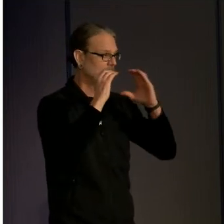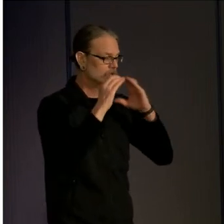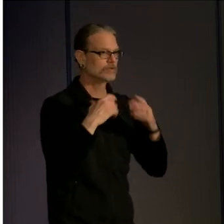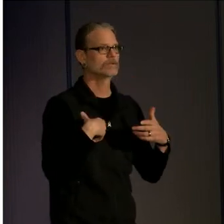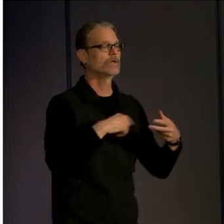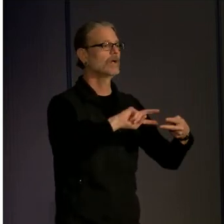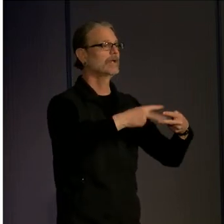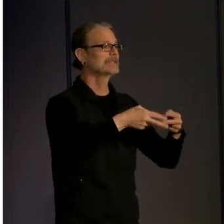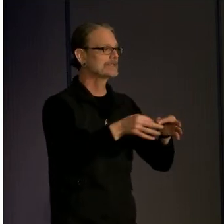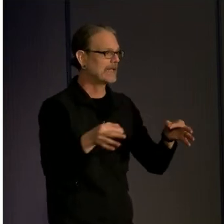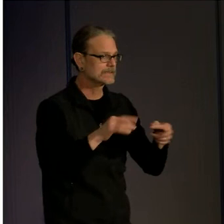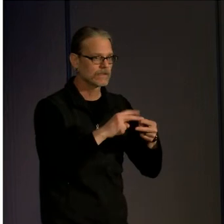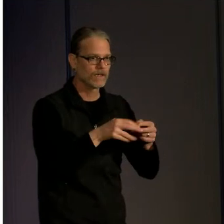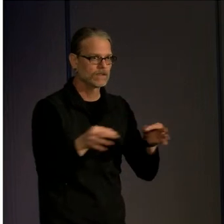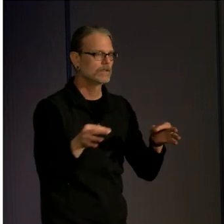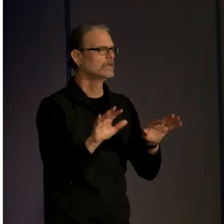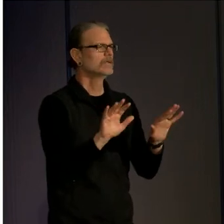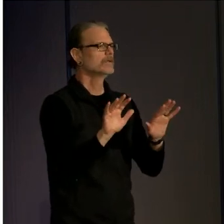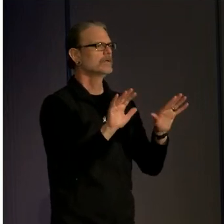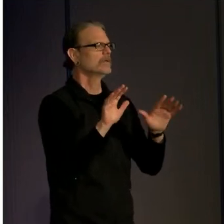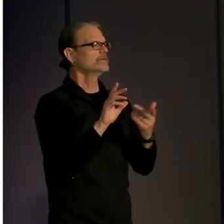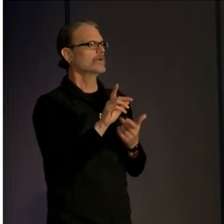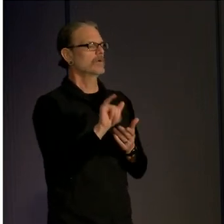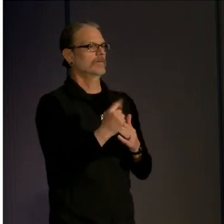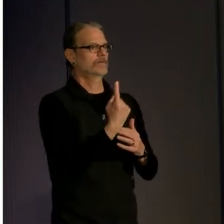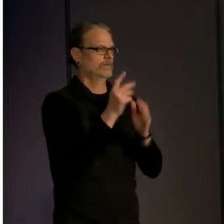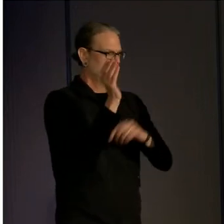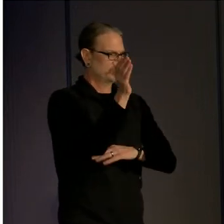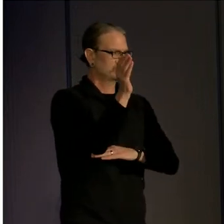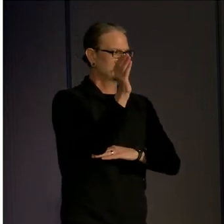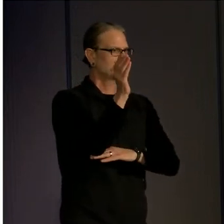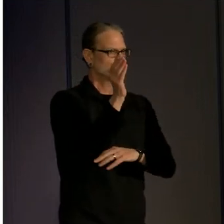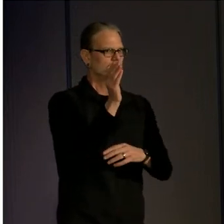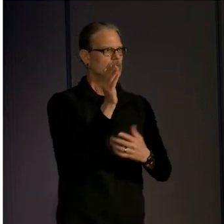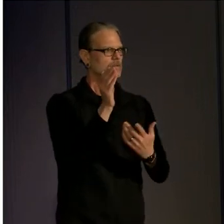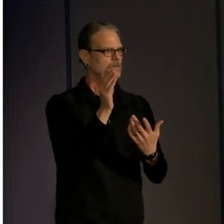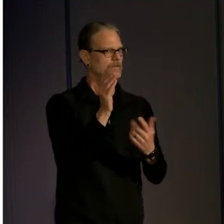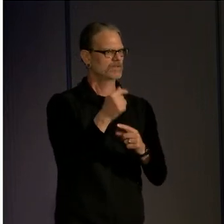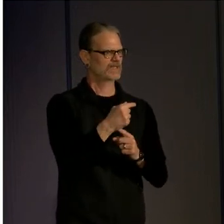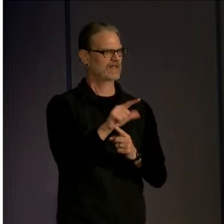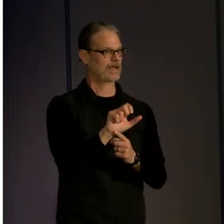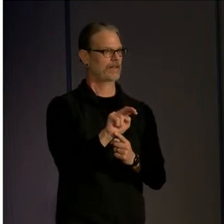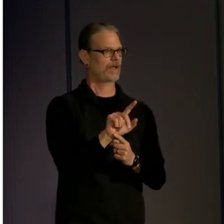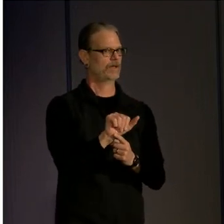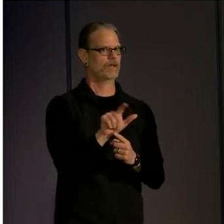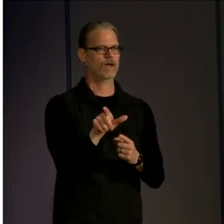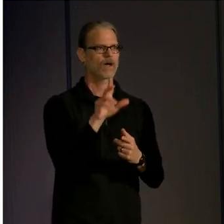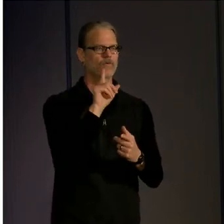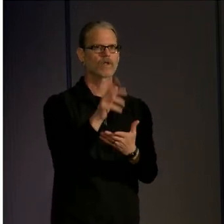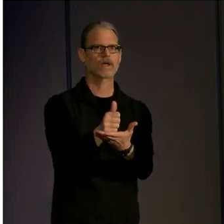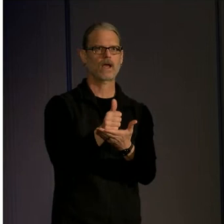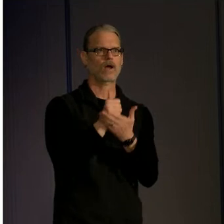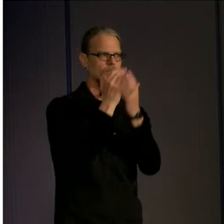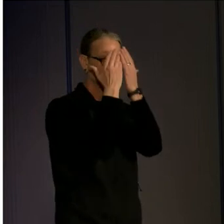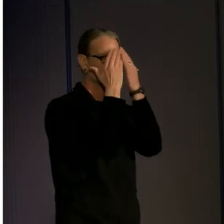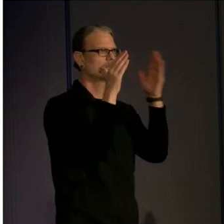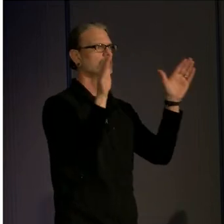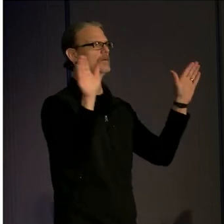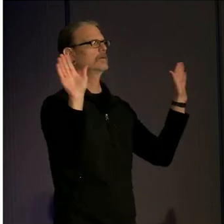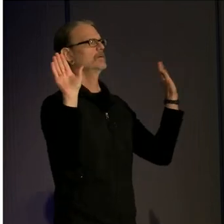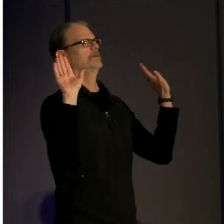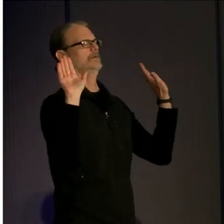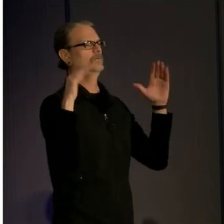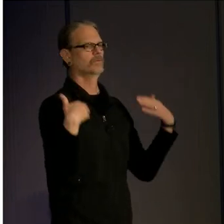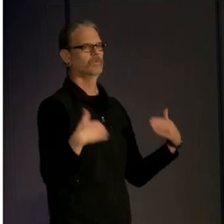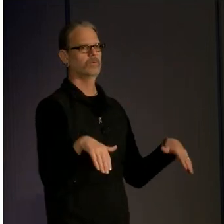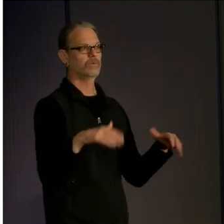dyslexia, neurodiversity. So that this one presentation is what helped me broaden my perspective. And that's why I go to sessions that I don't